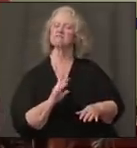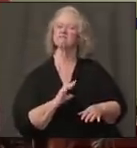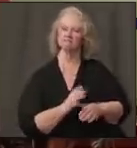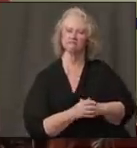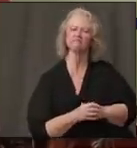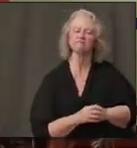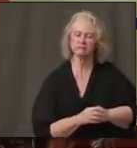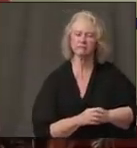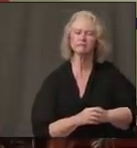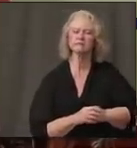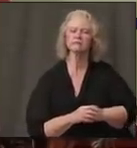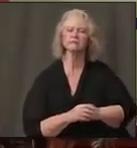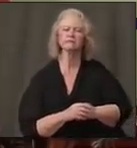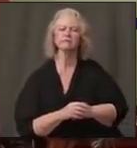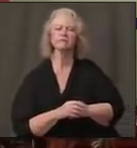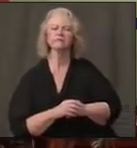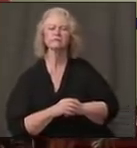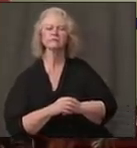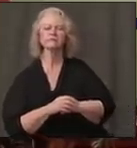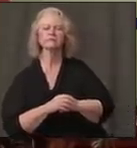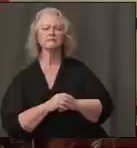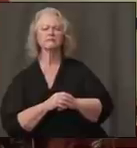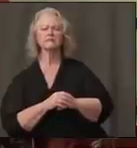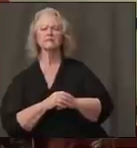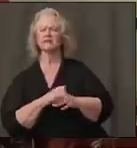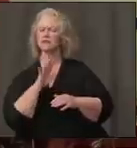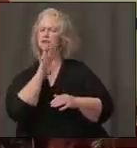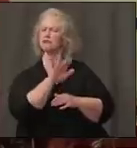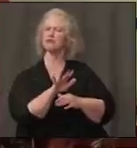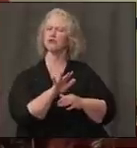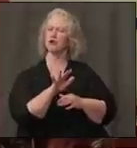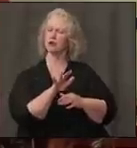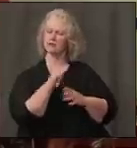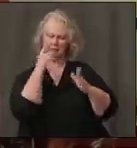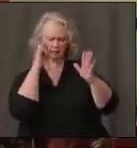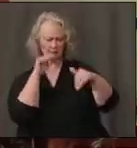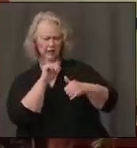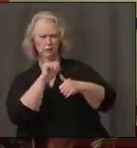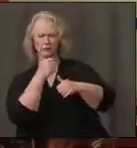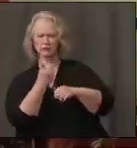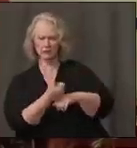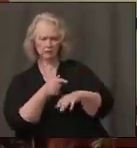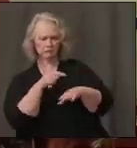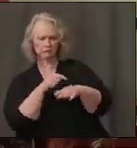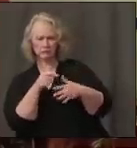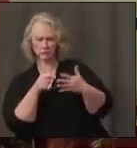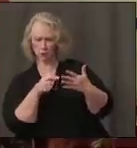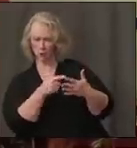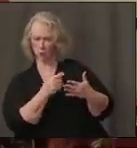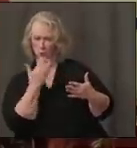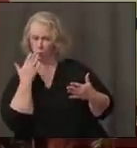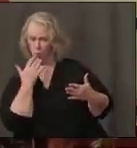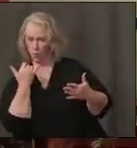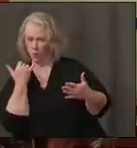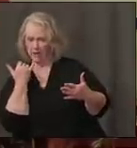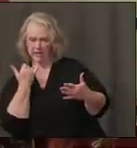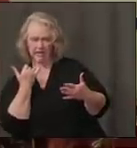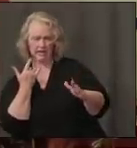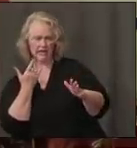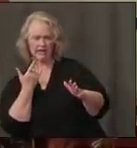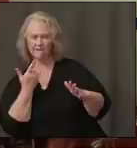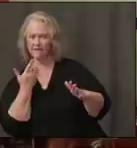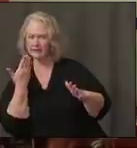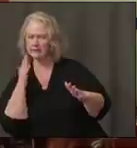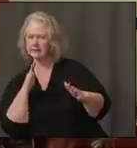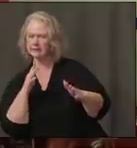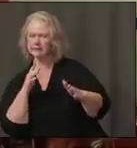also developed a set of standards for when you might have to hold back and reverse course because their